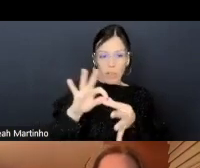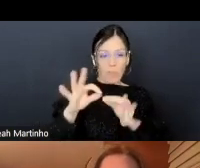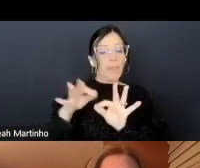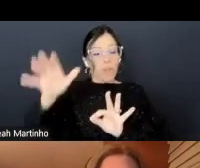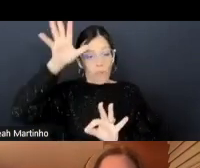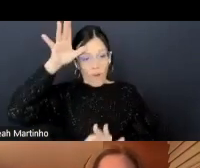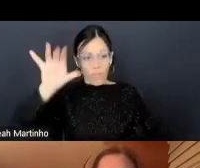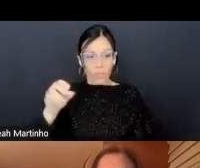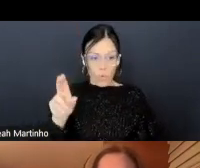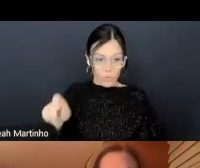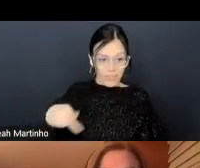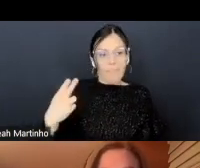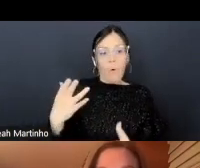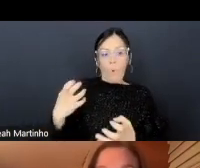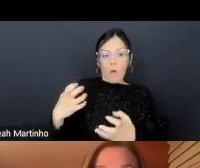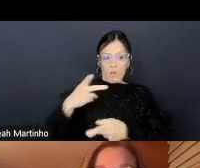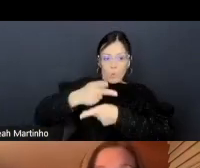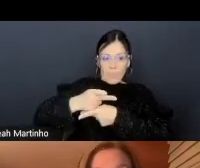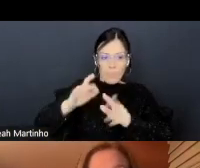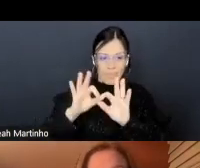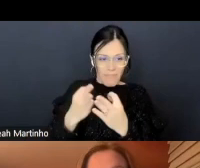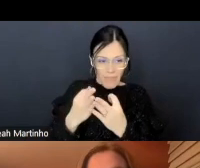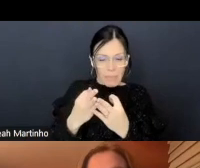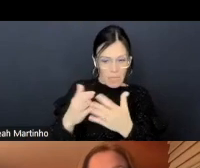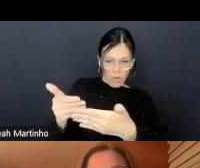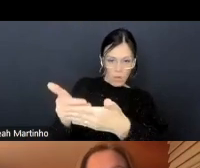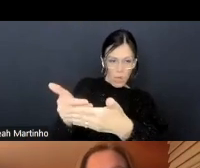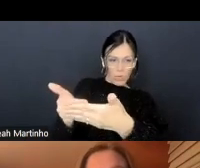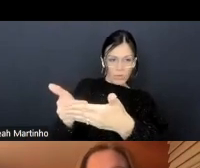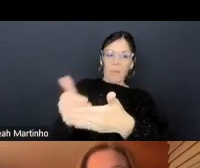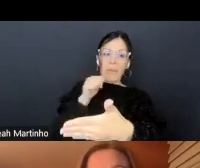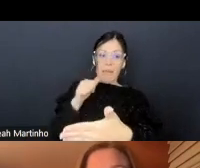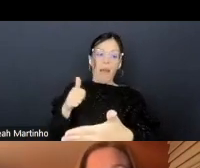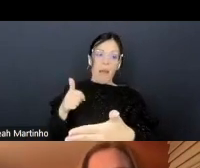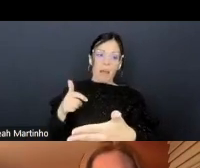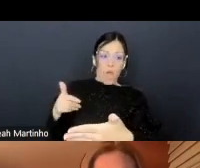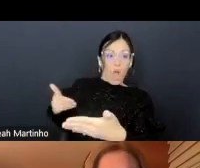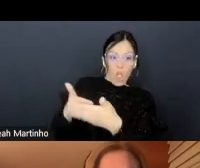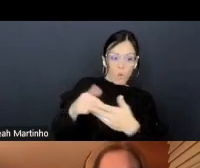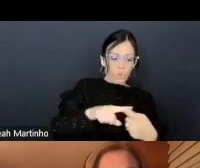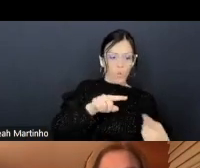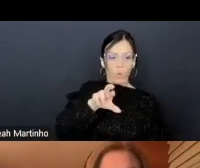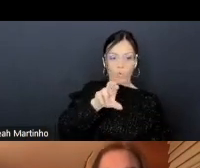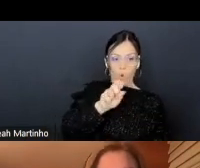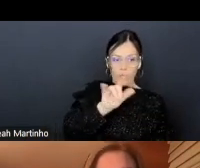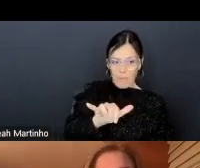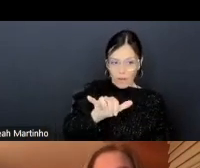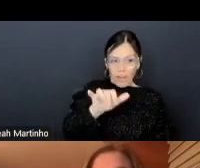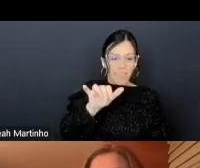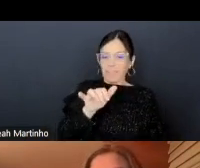kennedy had wished to keep the family an arm's length distance from rosemary or any hint of disability in the family